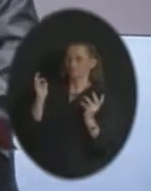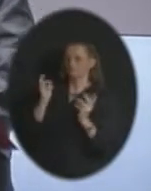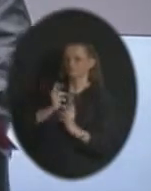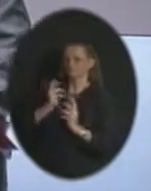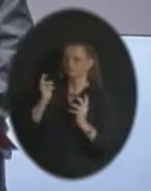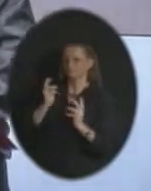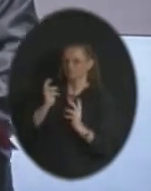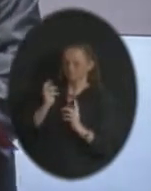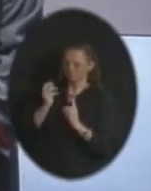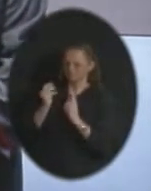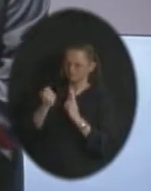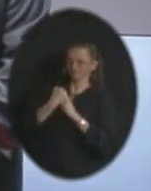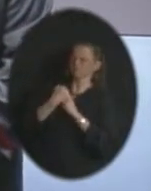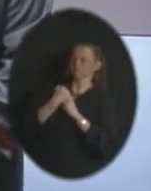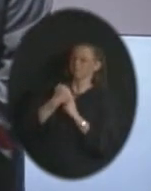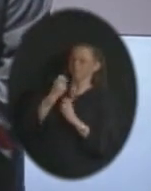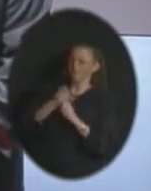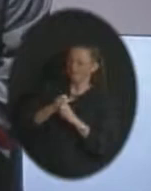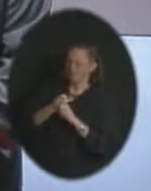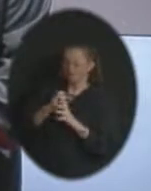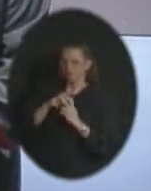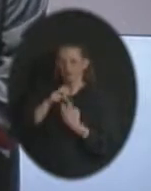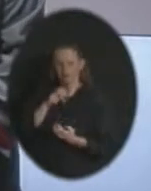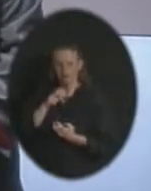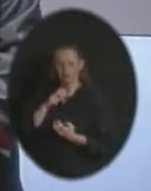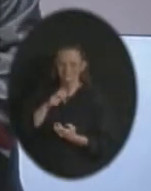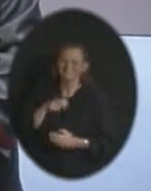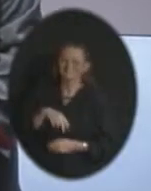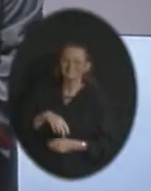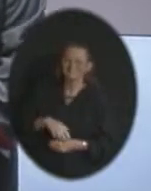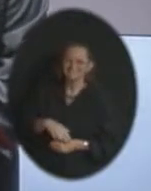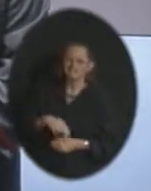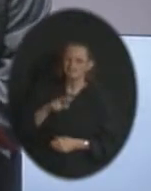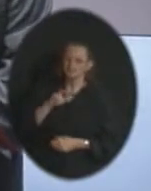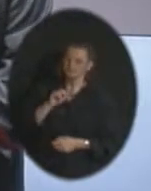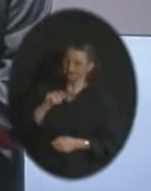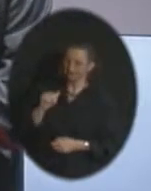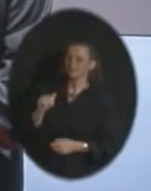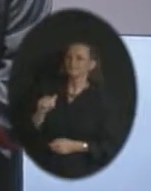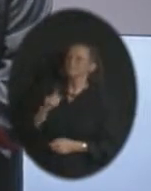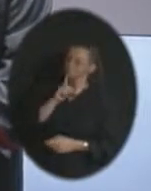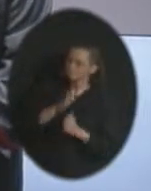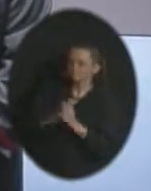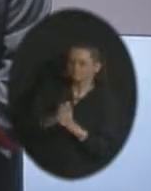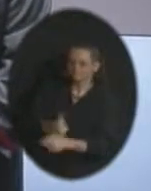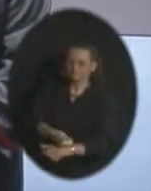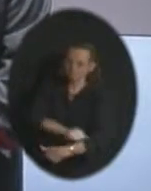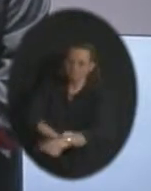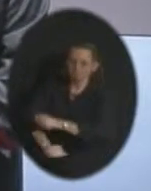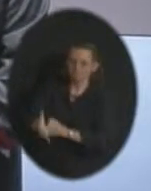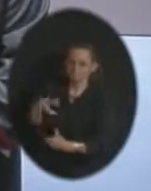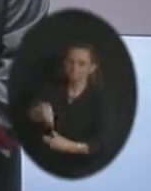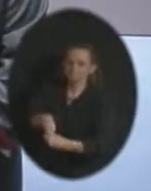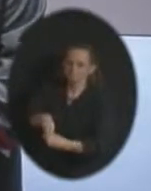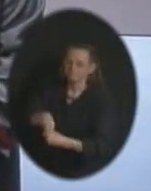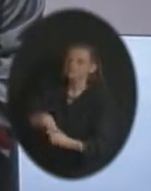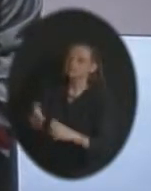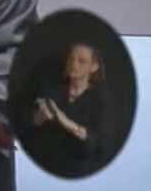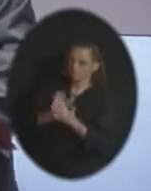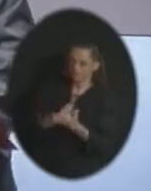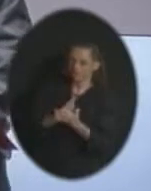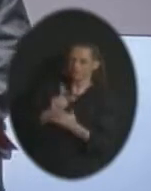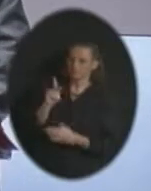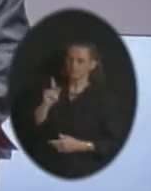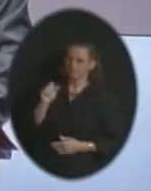that really hits pretty hard, doesn't it? 175. It didn't take Rita long to get involved either, as she was appointed the KESB governmental